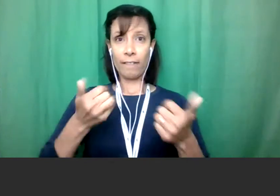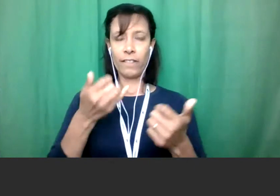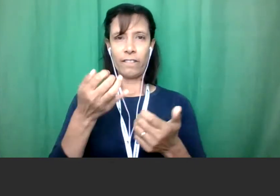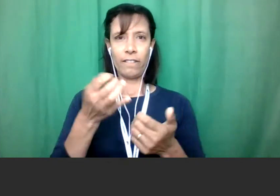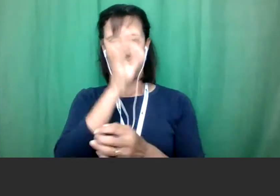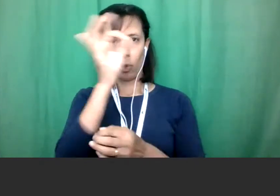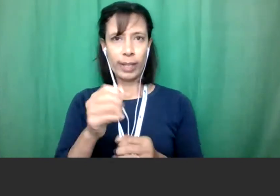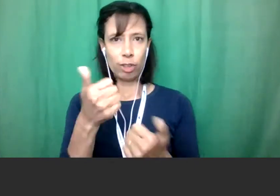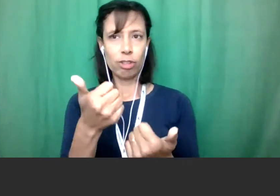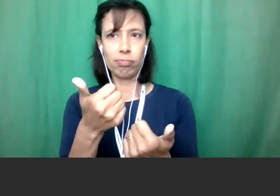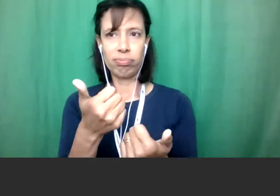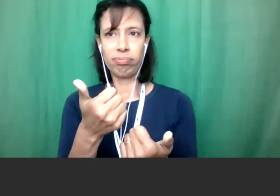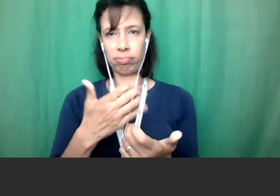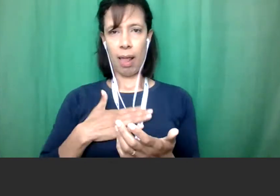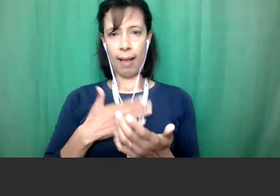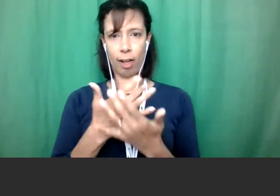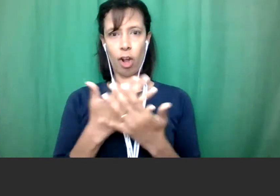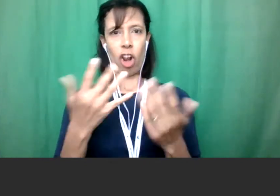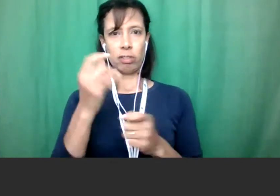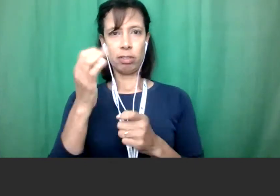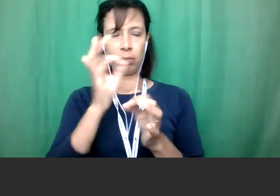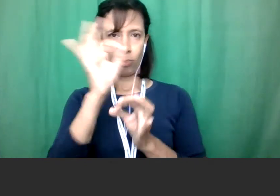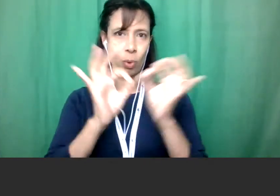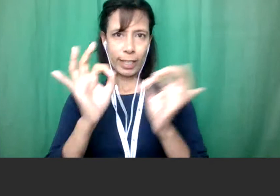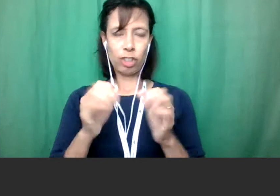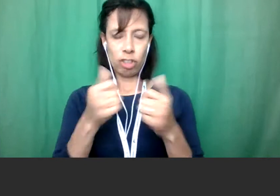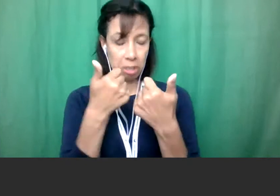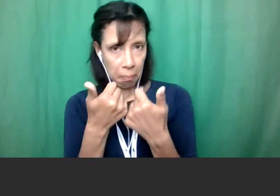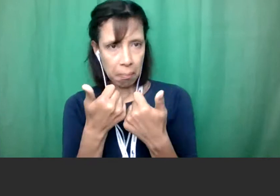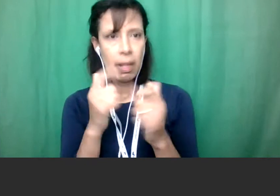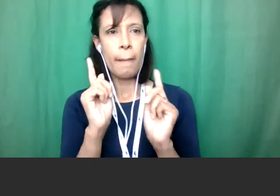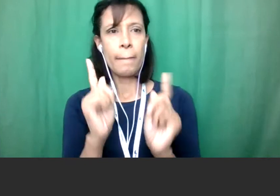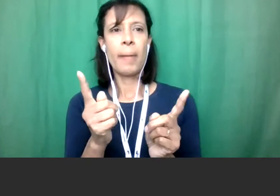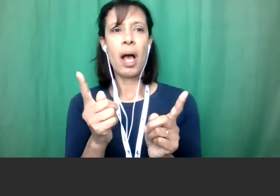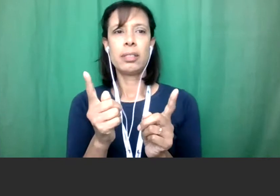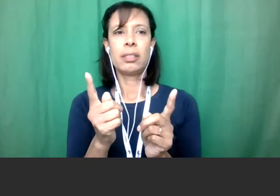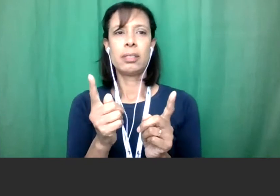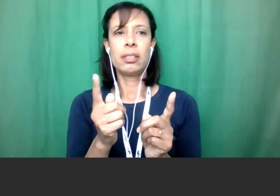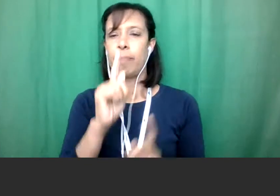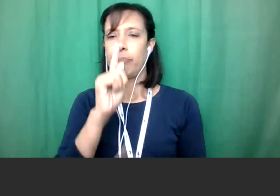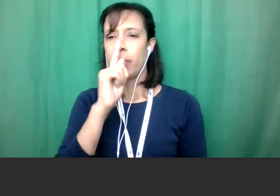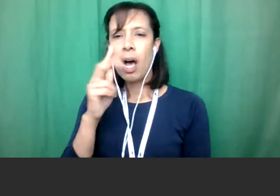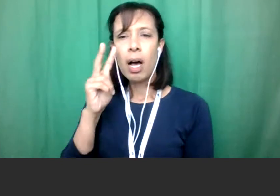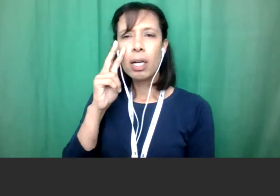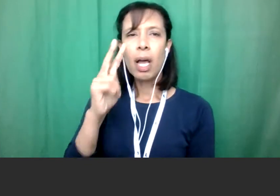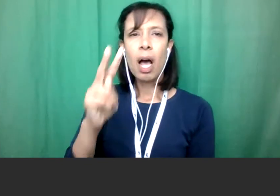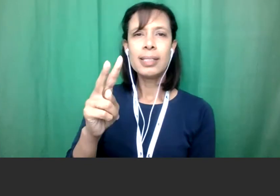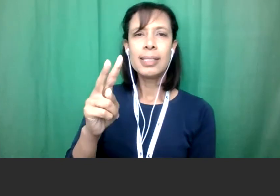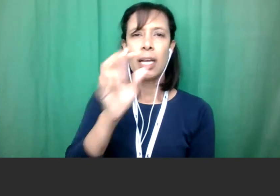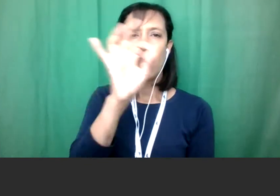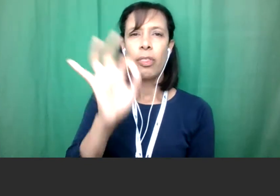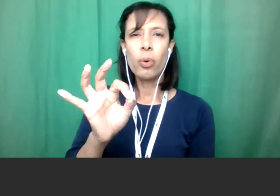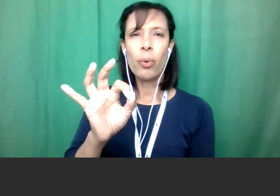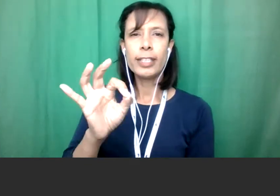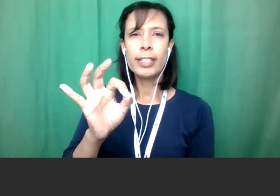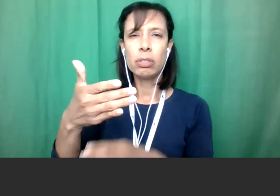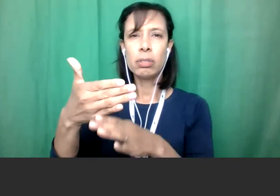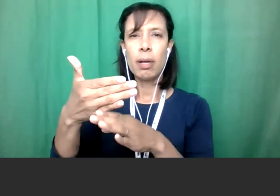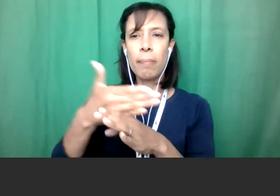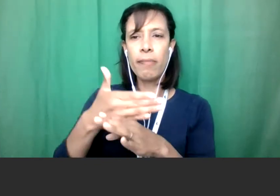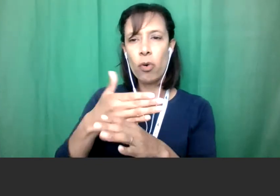good load of questions. That's great. It obscures, I can't see what the previous question is, so I just have to work my way